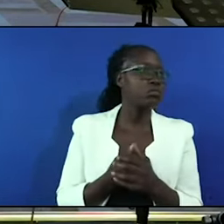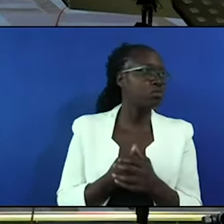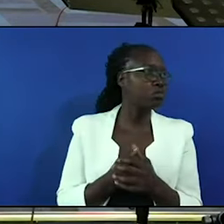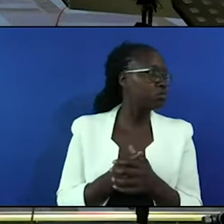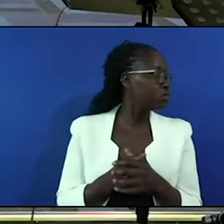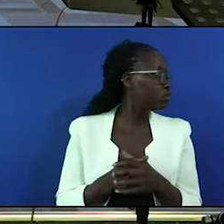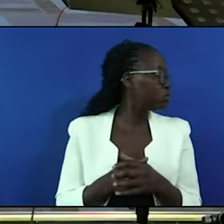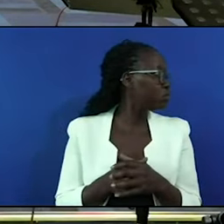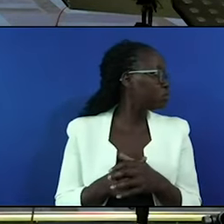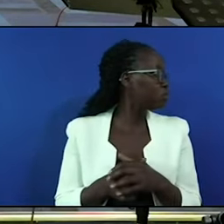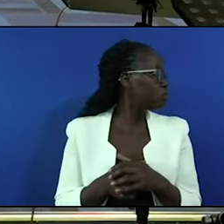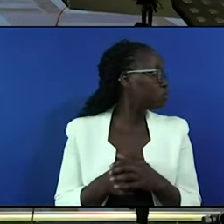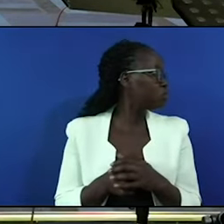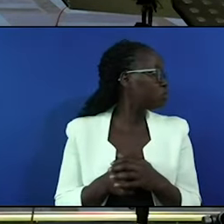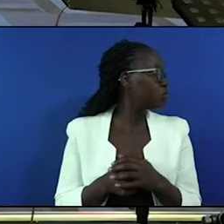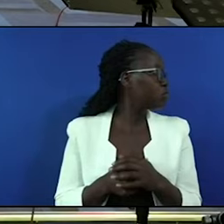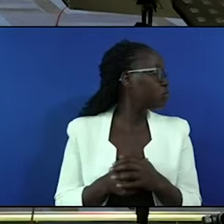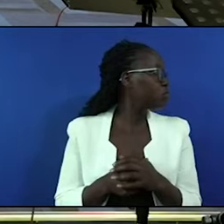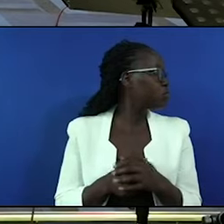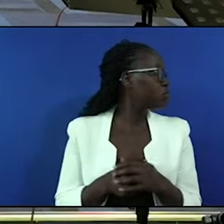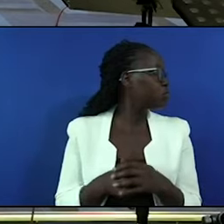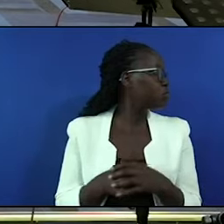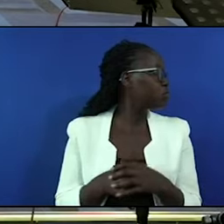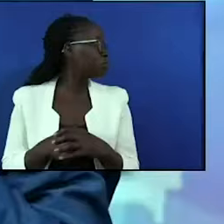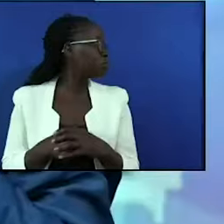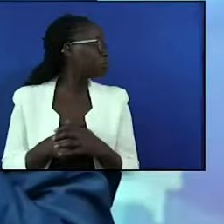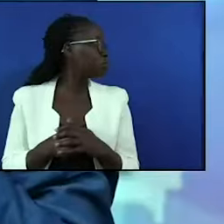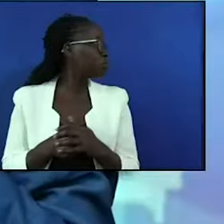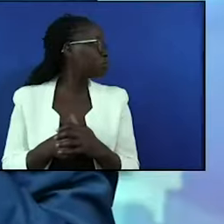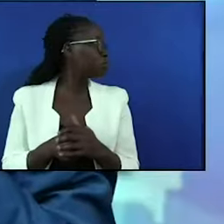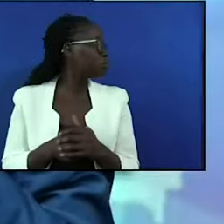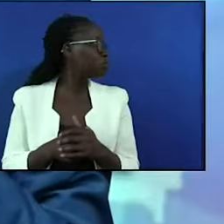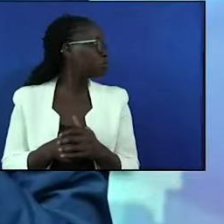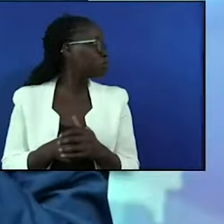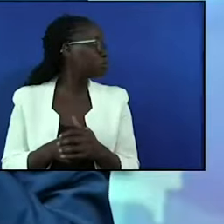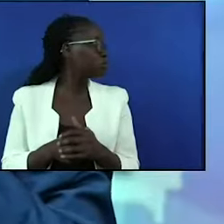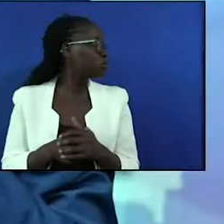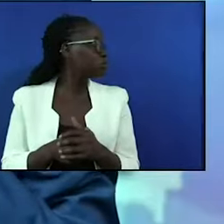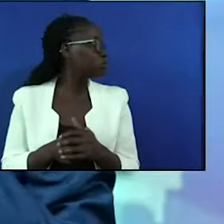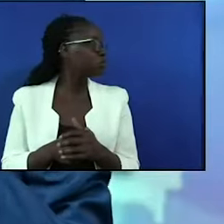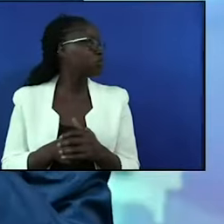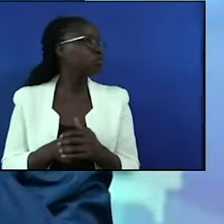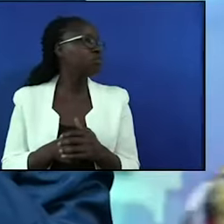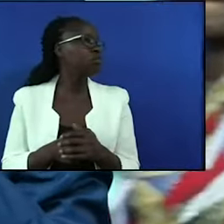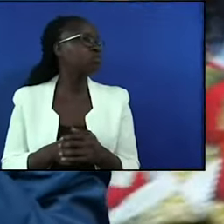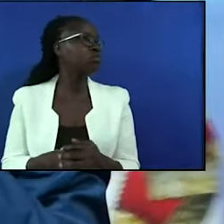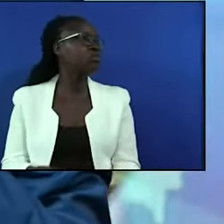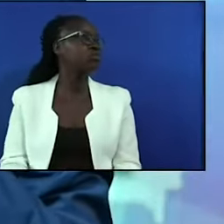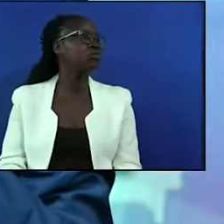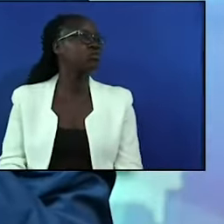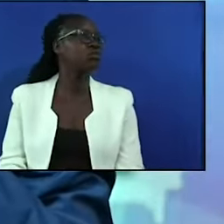in front here, I want you also to come to just make your way up here.